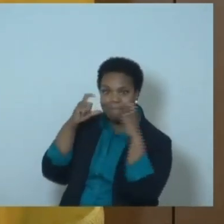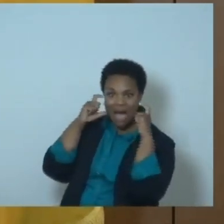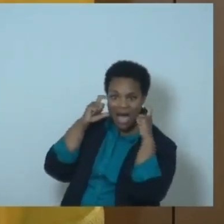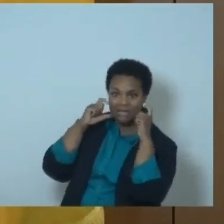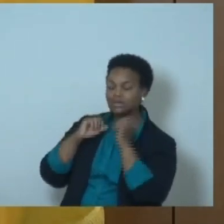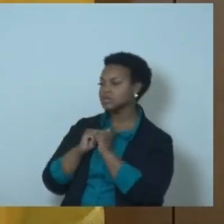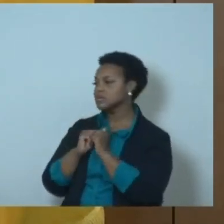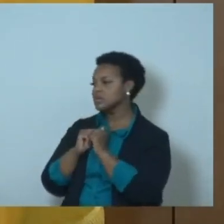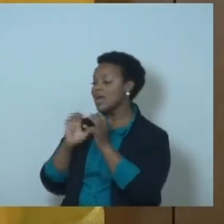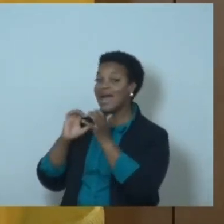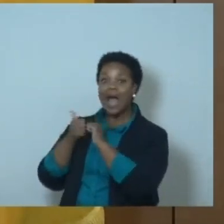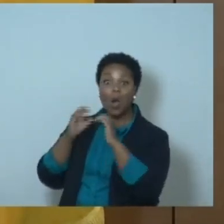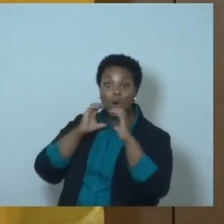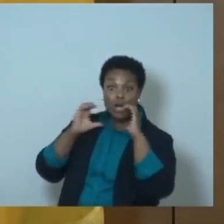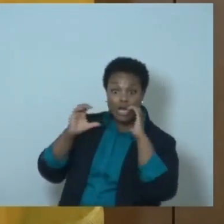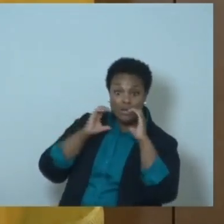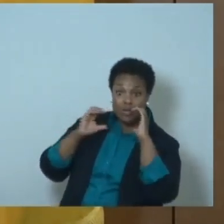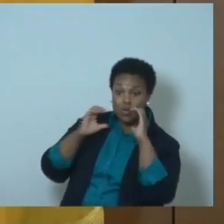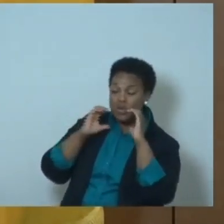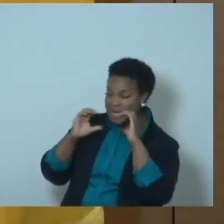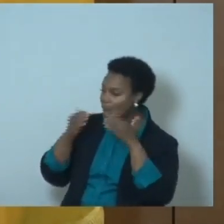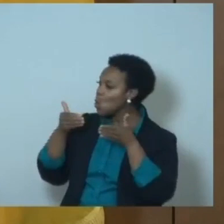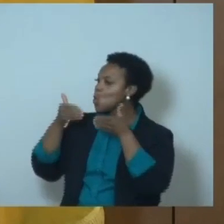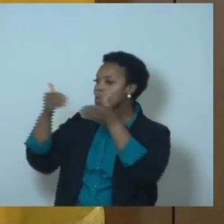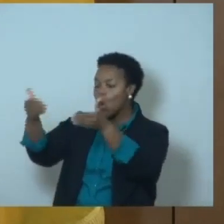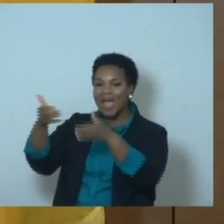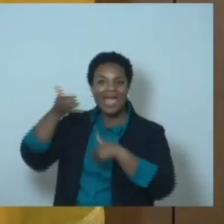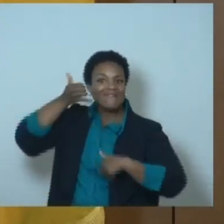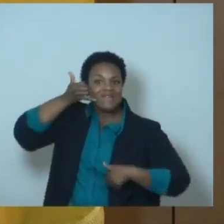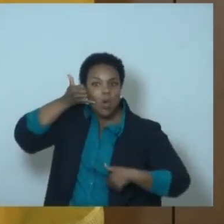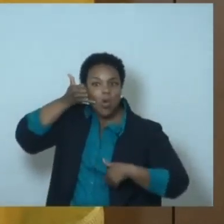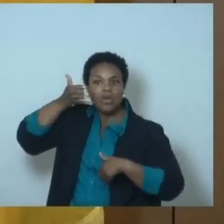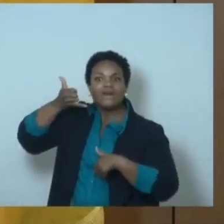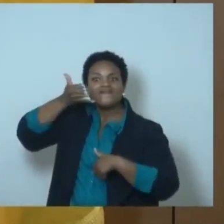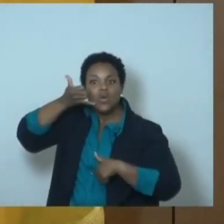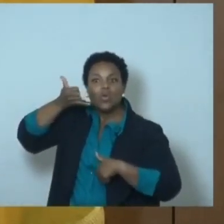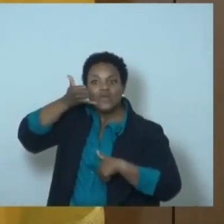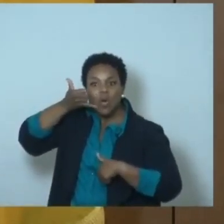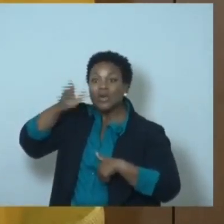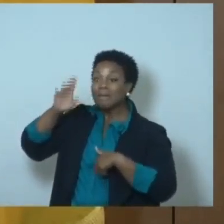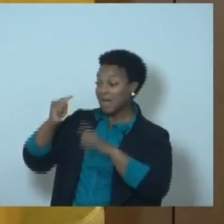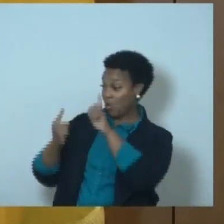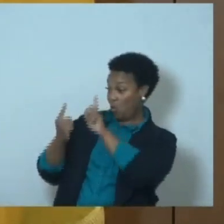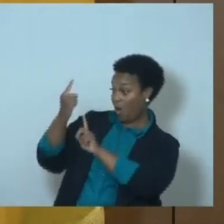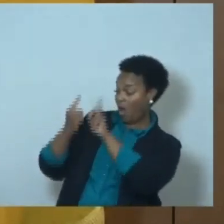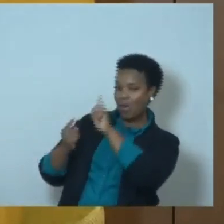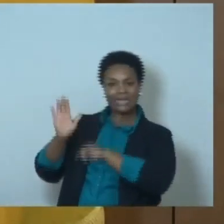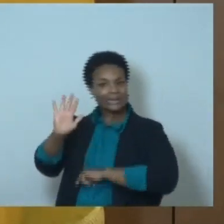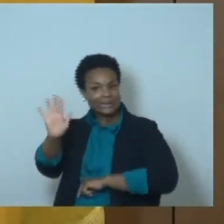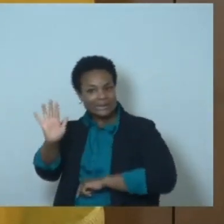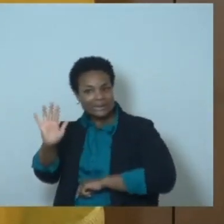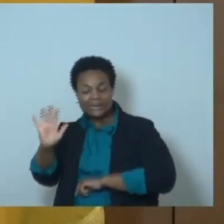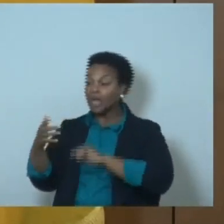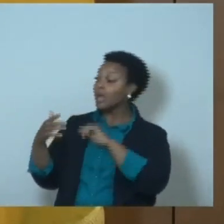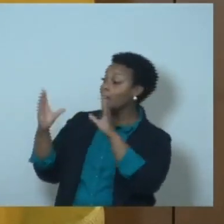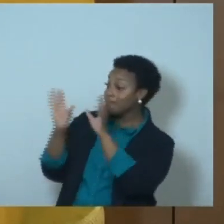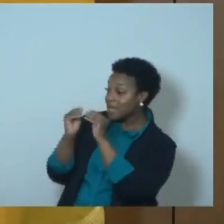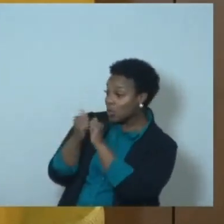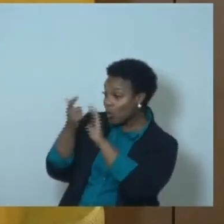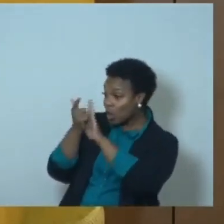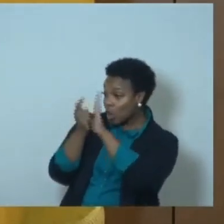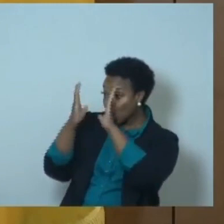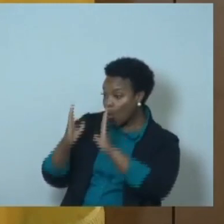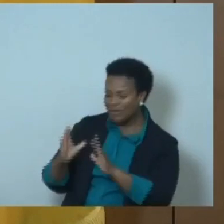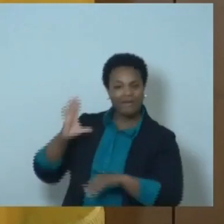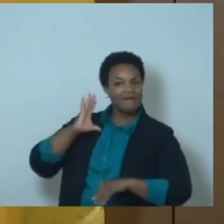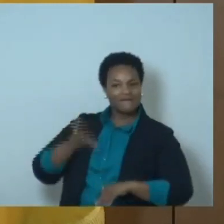could communicate by having unlimited telephone calls and telephonic reviews with their lawyers, and et cetera, so